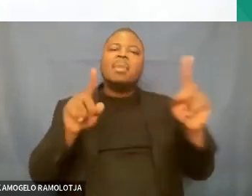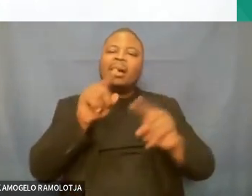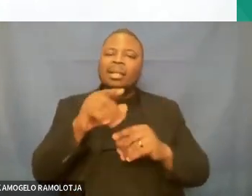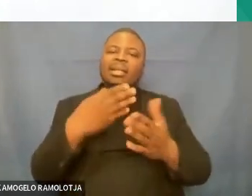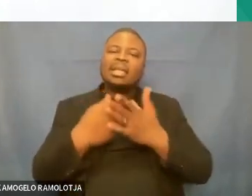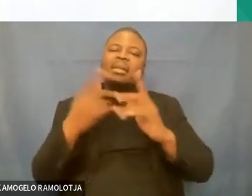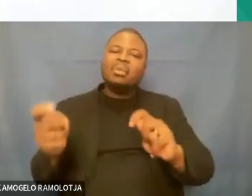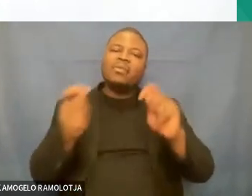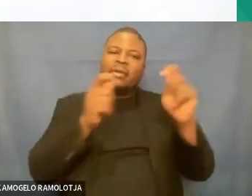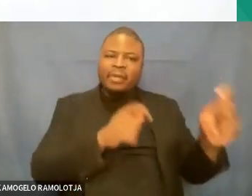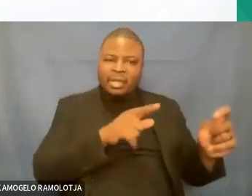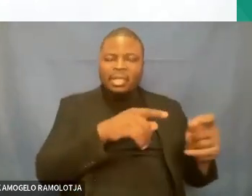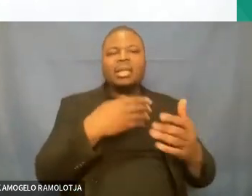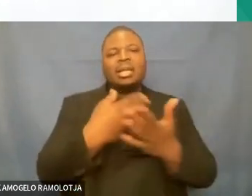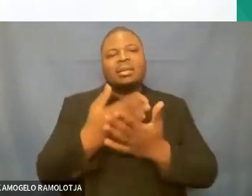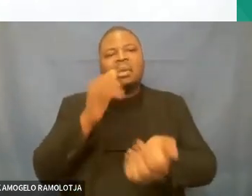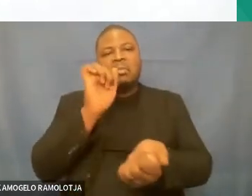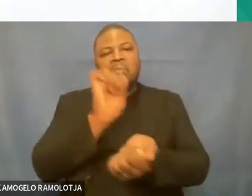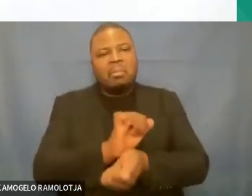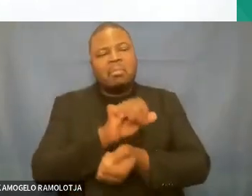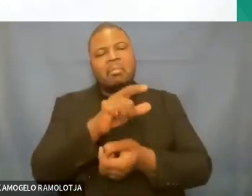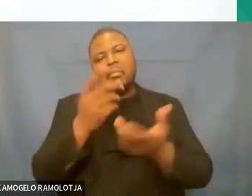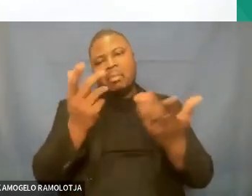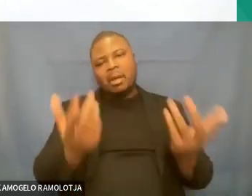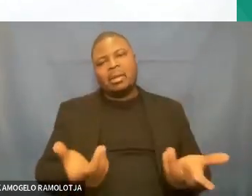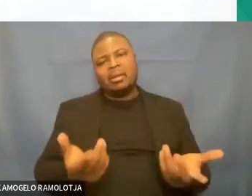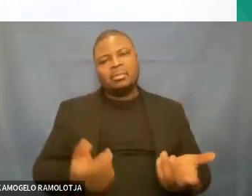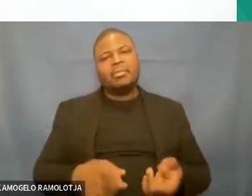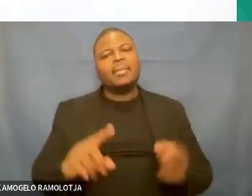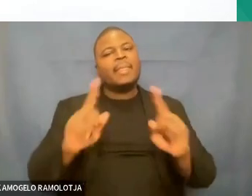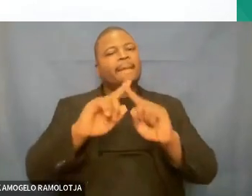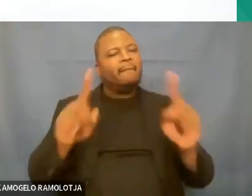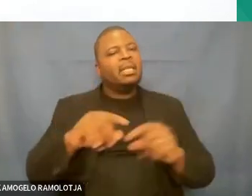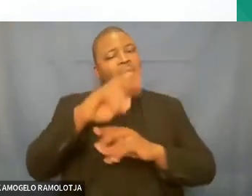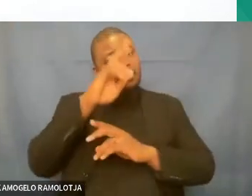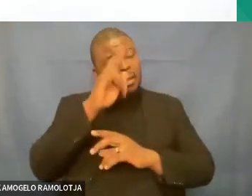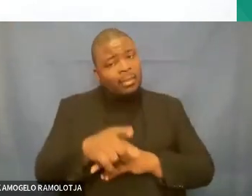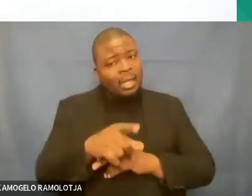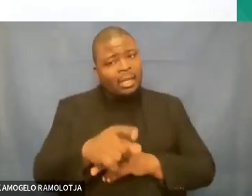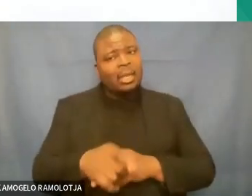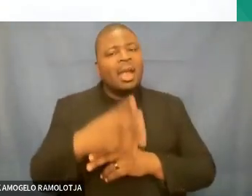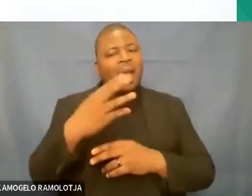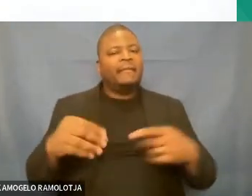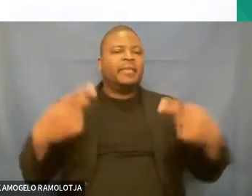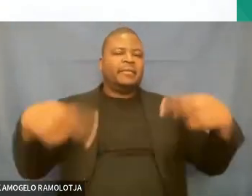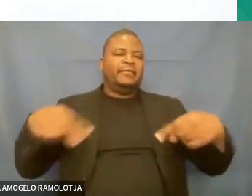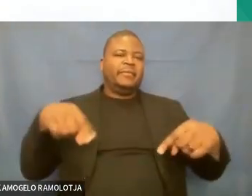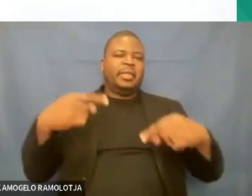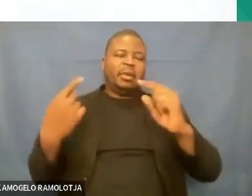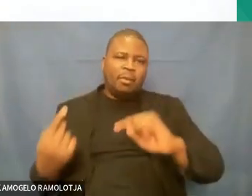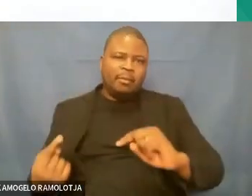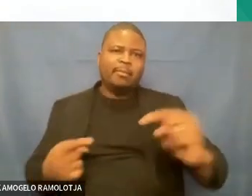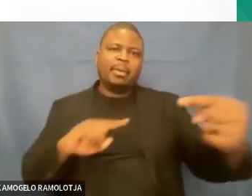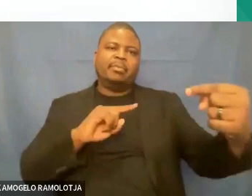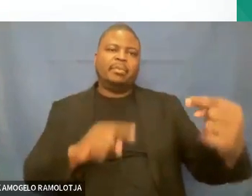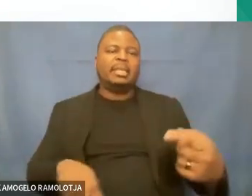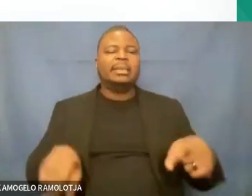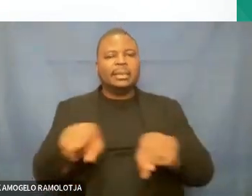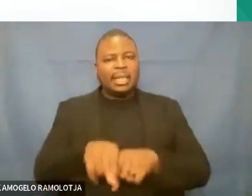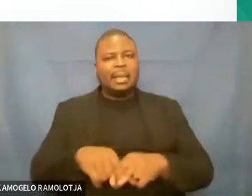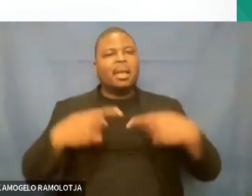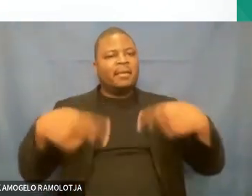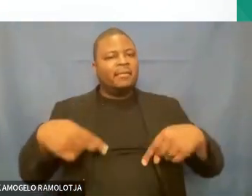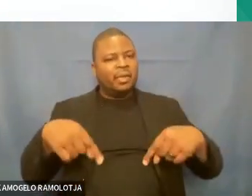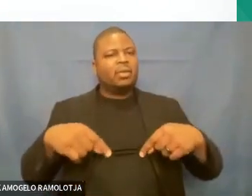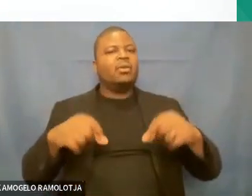take steps. But the truth is that there's so much fear of retaliation and there's so much fear of the system. And that is why I